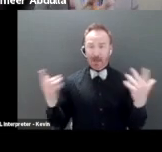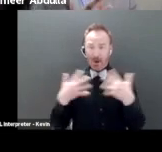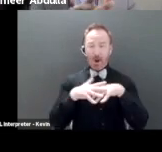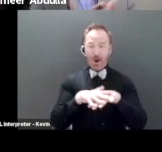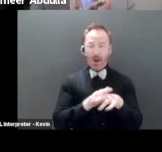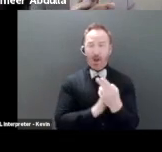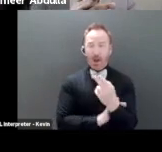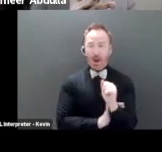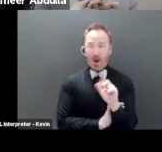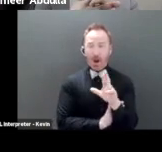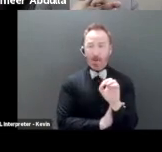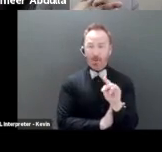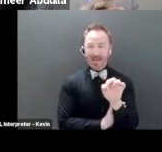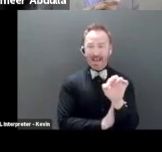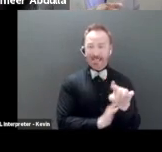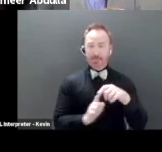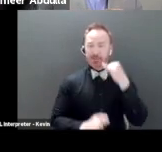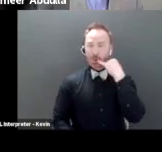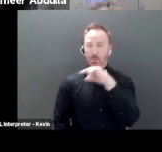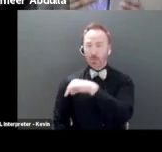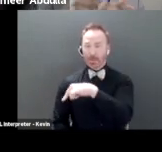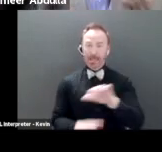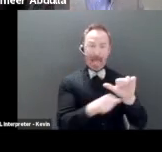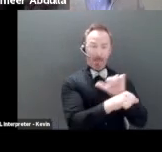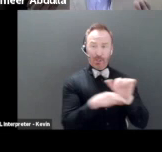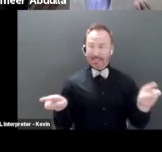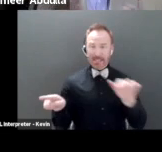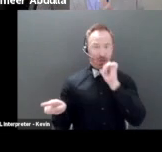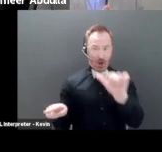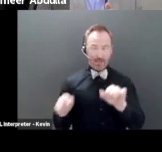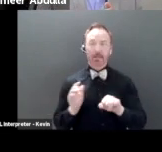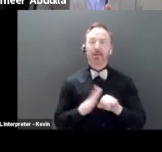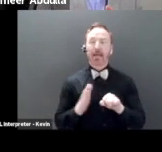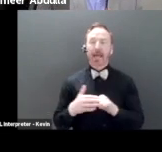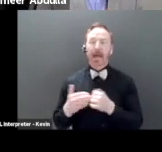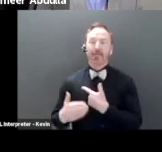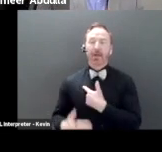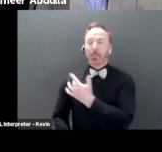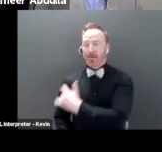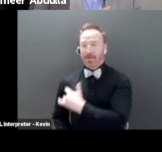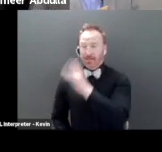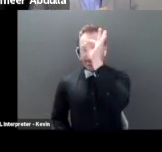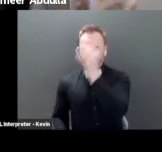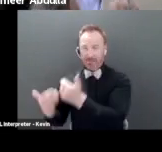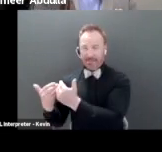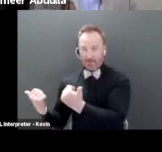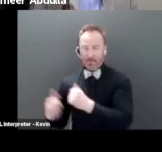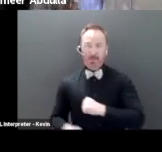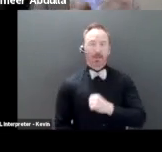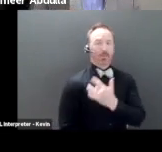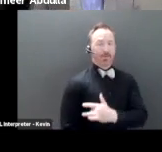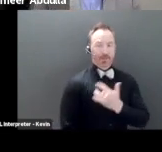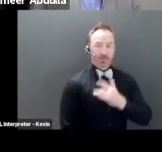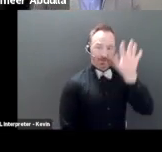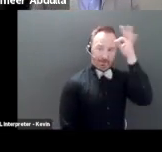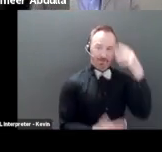province like Quebec or Alberta, then those provinces have separate provincial taxes that have to be remitted. Also keep in